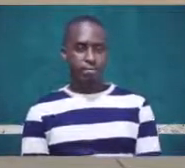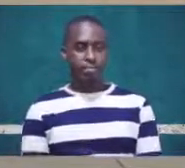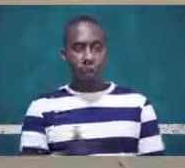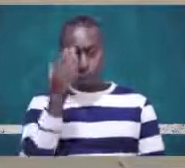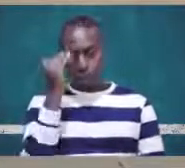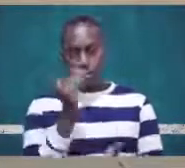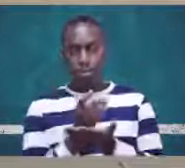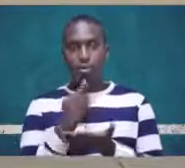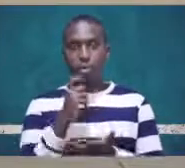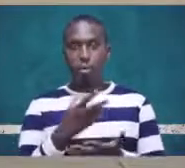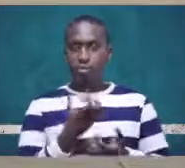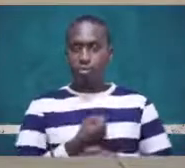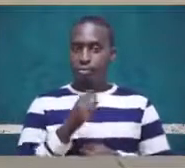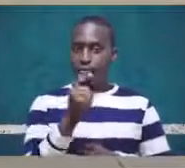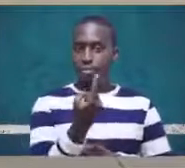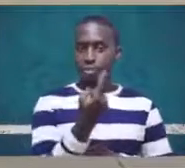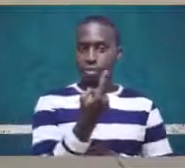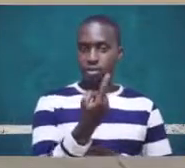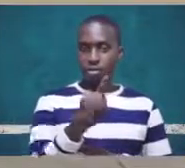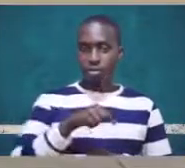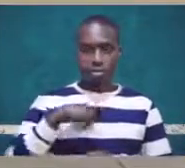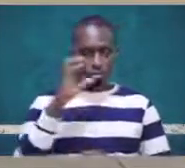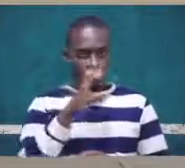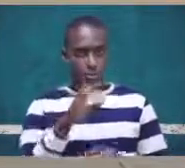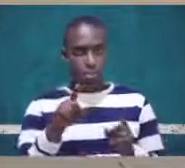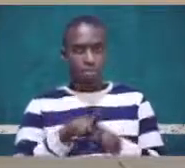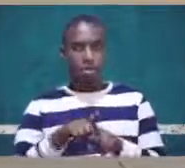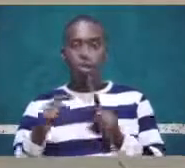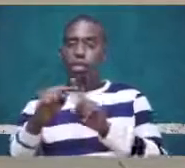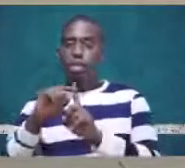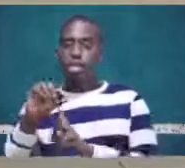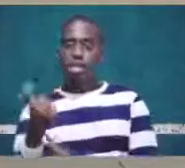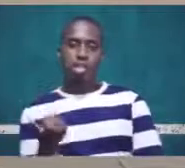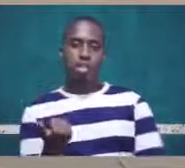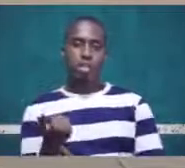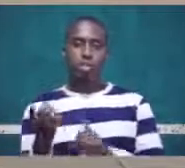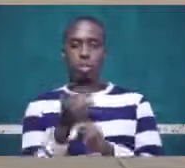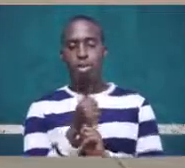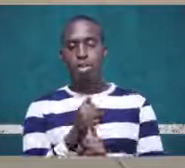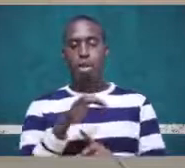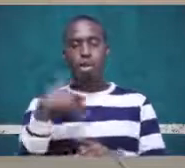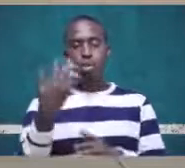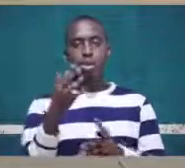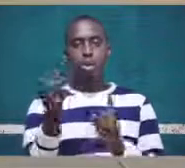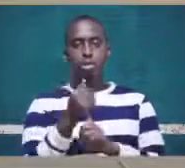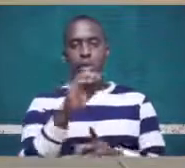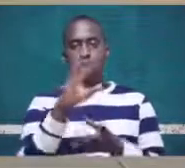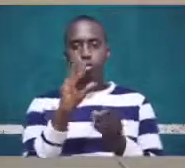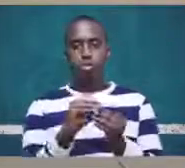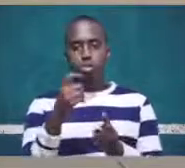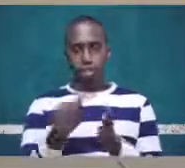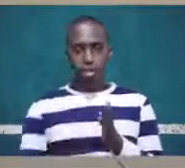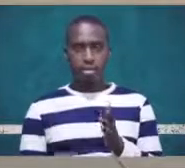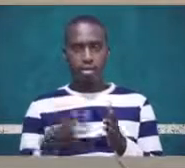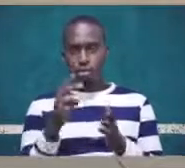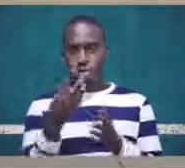because you need to take the first one that you were looking for, and also you add the other one that you get, and you can get the total tax. There are two